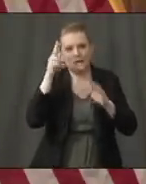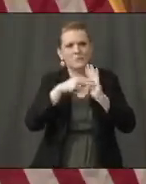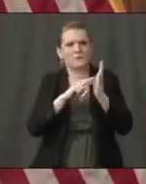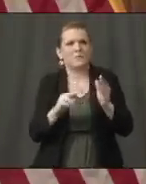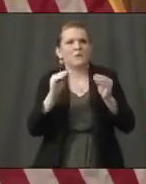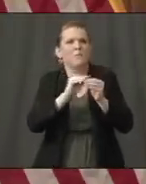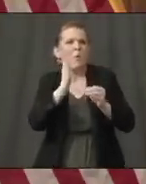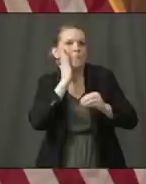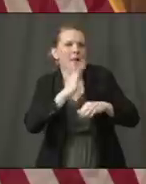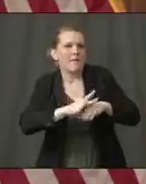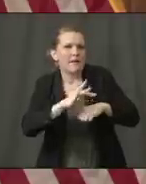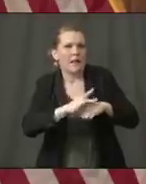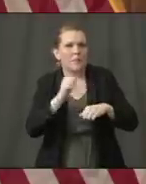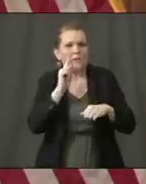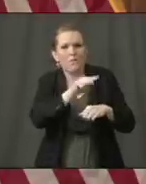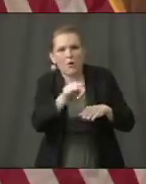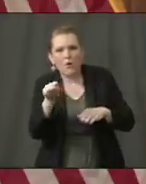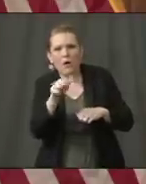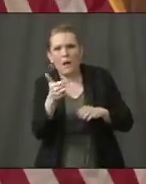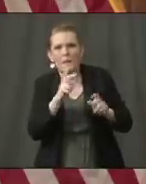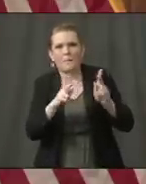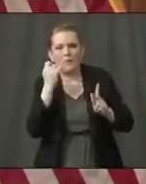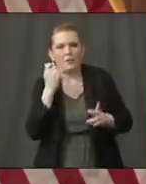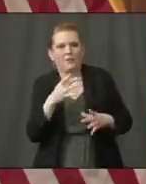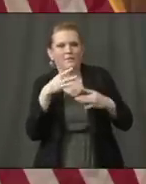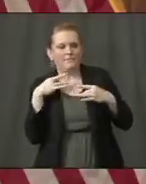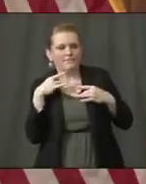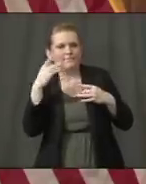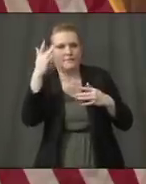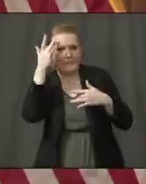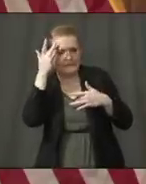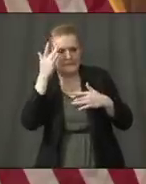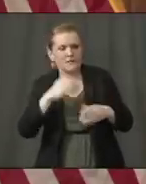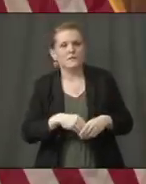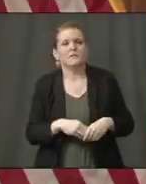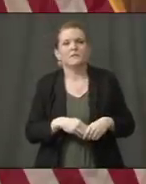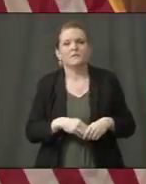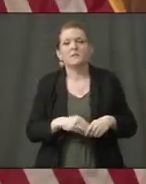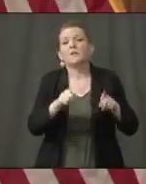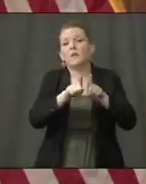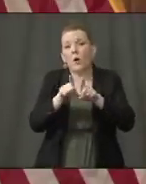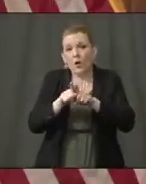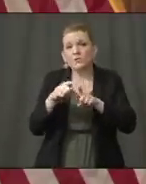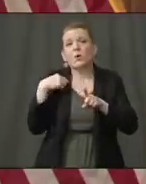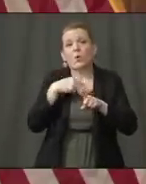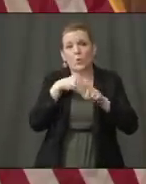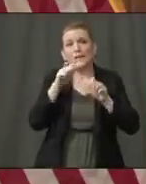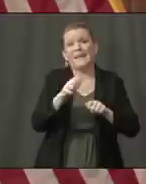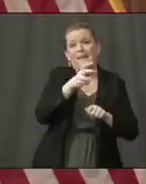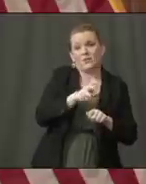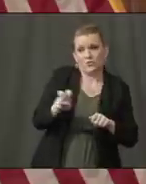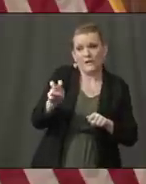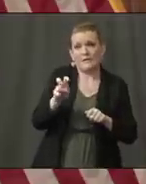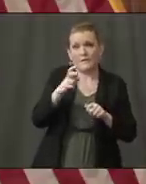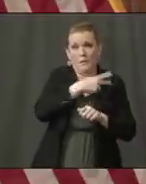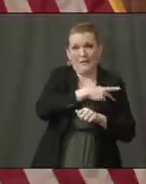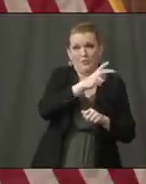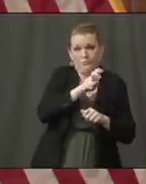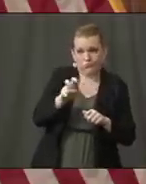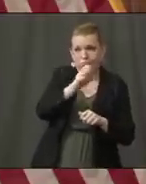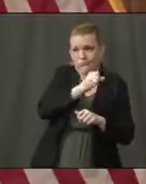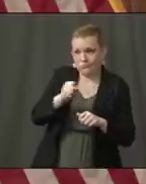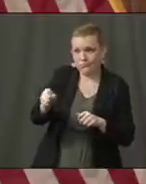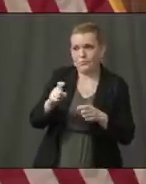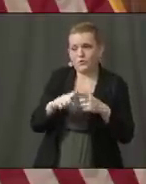of residents and patients. There will also be opportunities, if necessary, to transfer patients into those recovery centers. But as the governor said